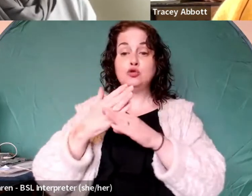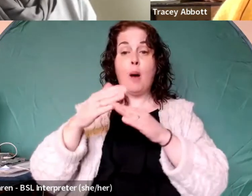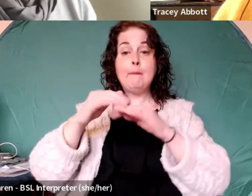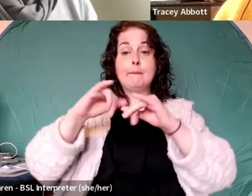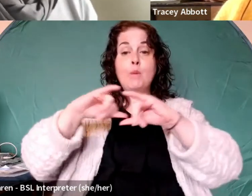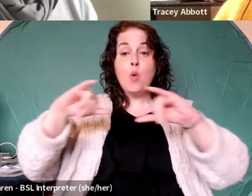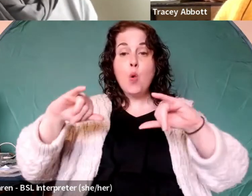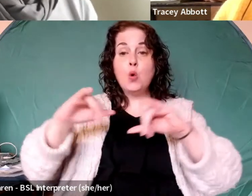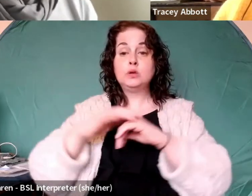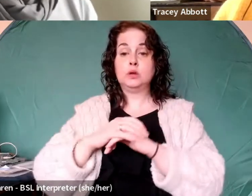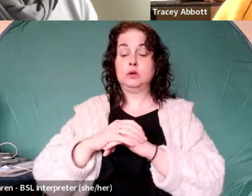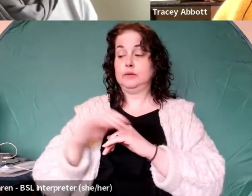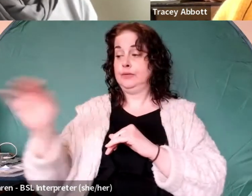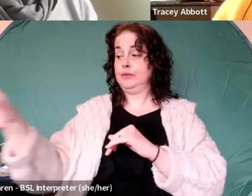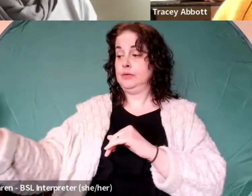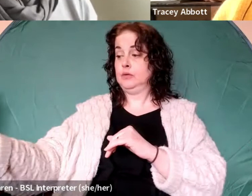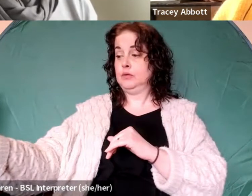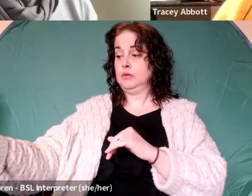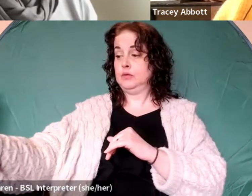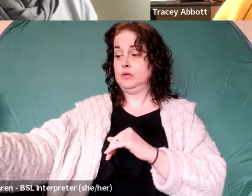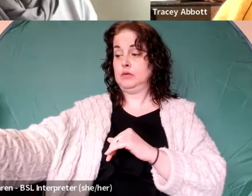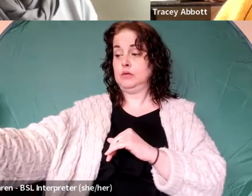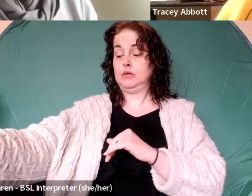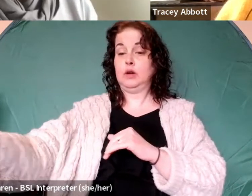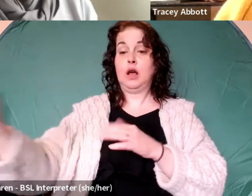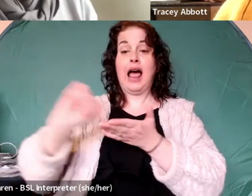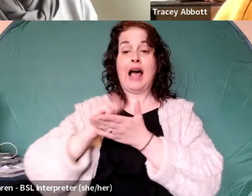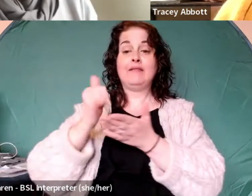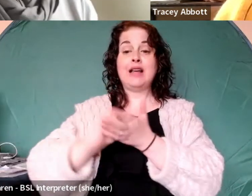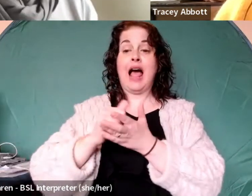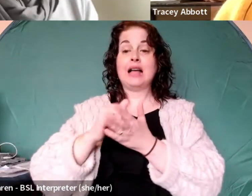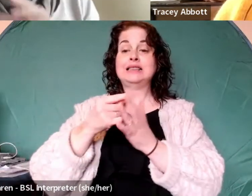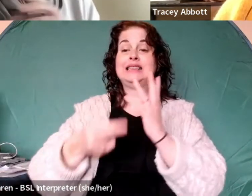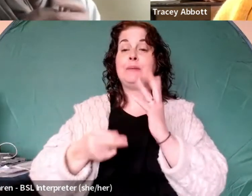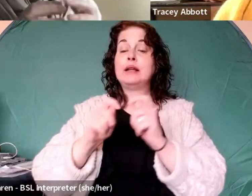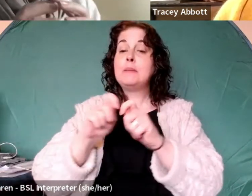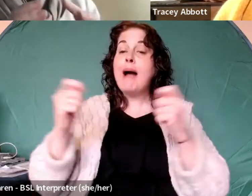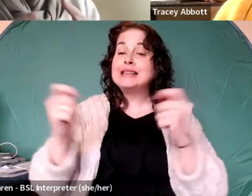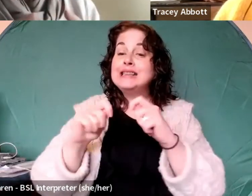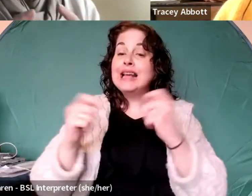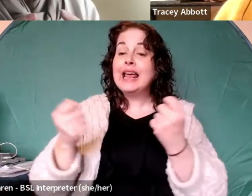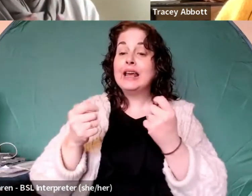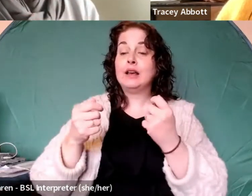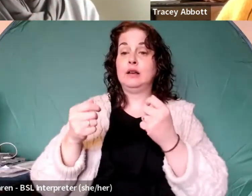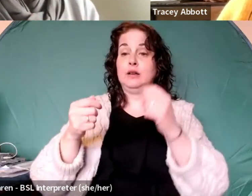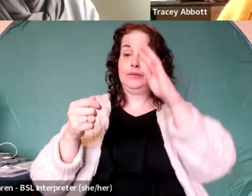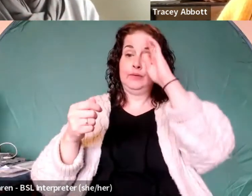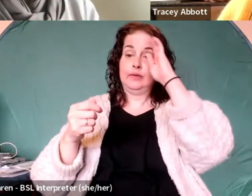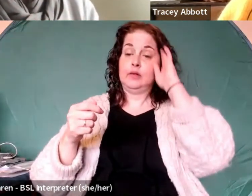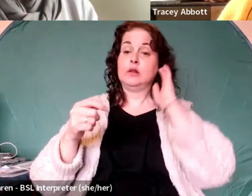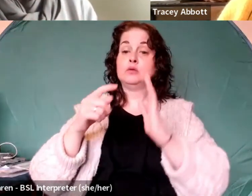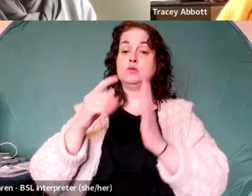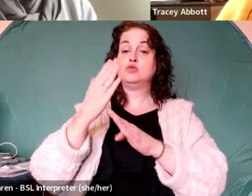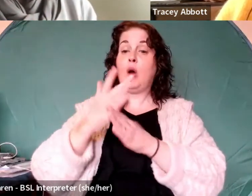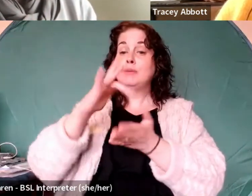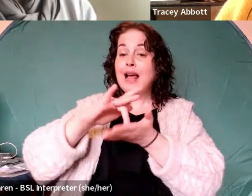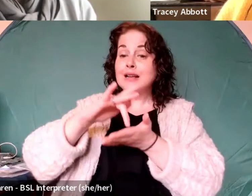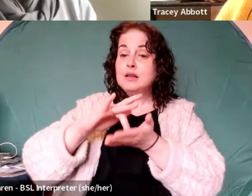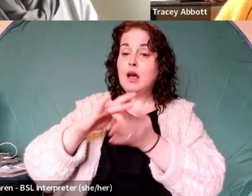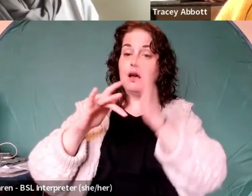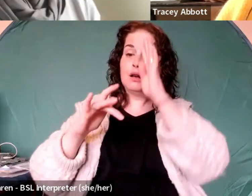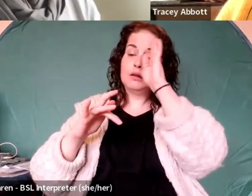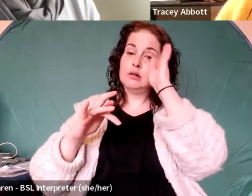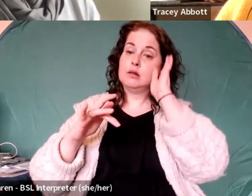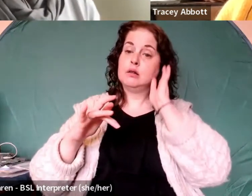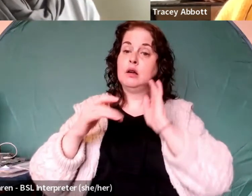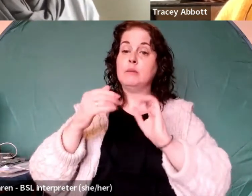could be absolutely advertising in disability journals. It's also about what you write on the advert. Job centre, yeah, absolutely. But